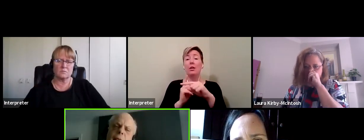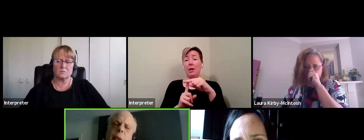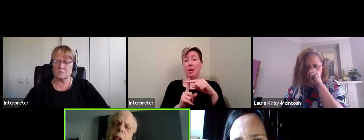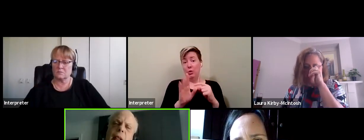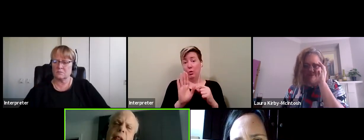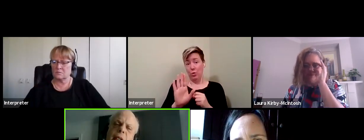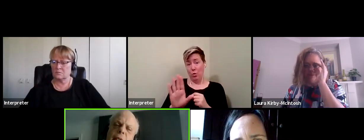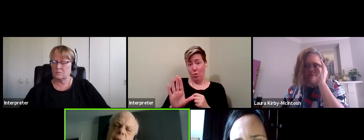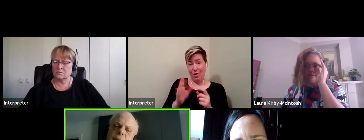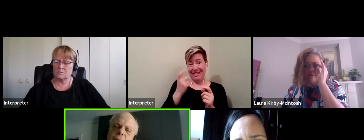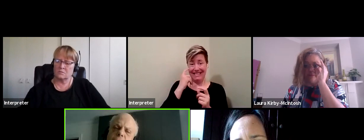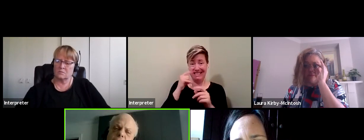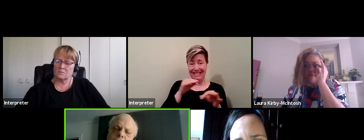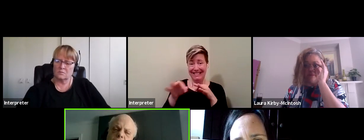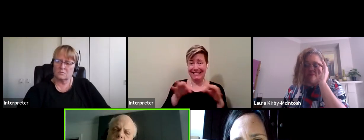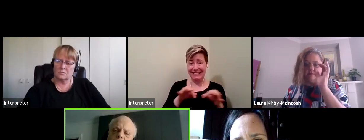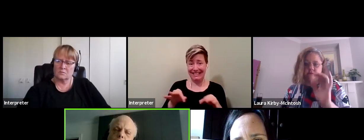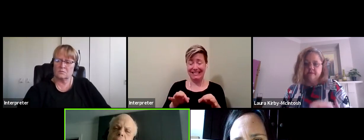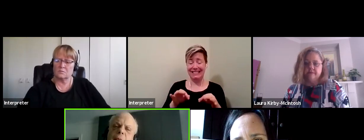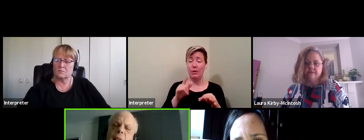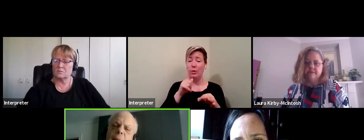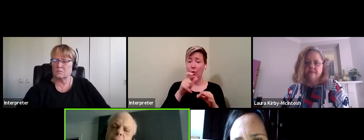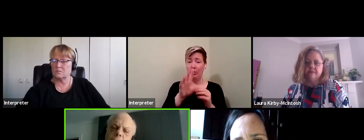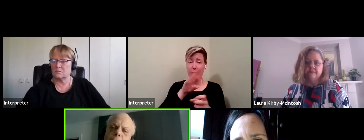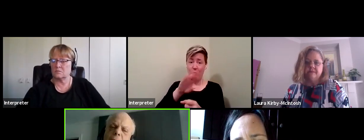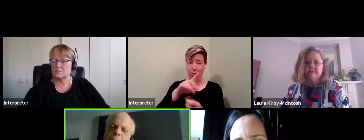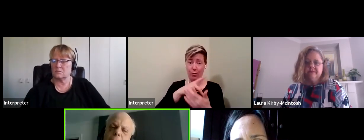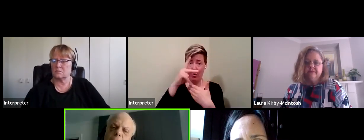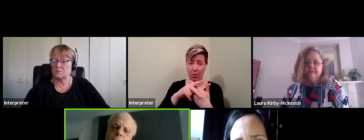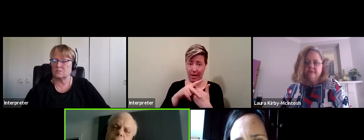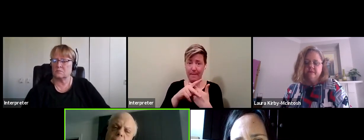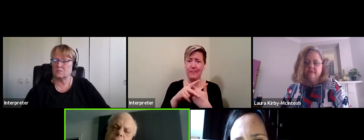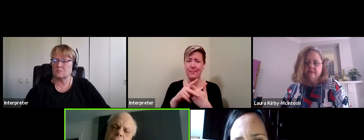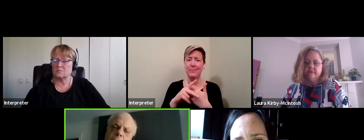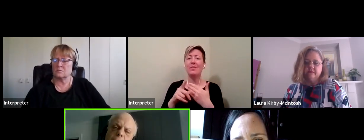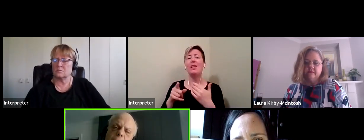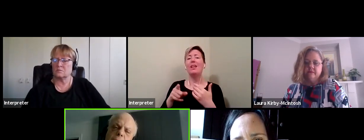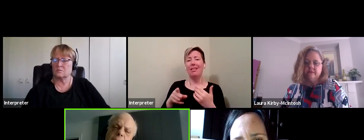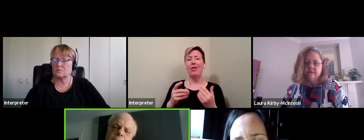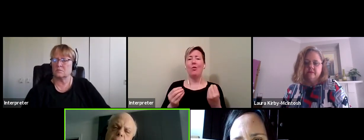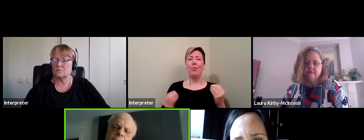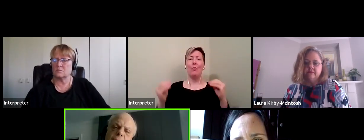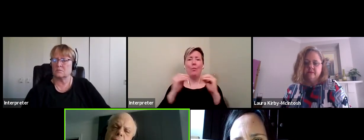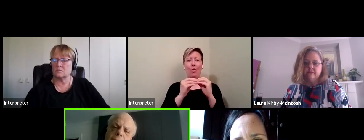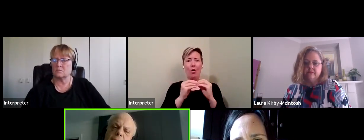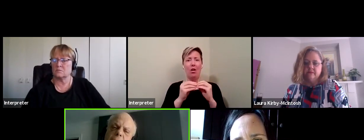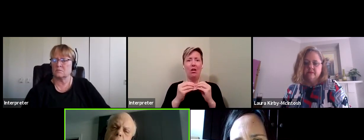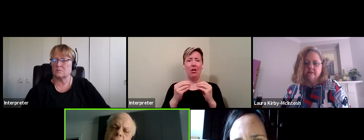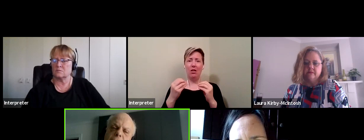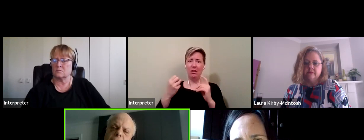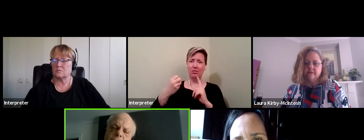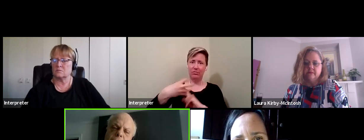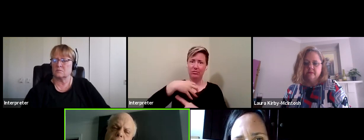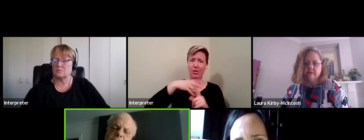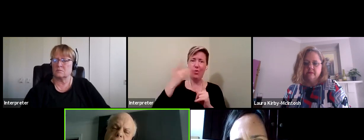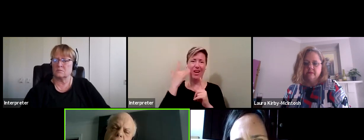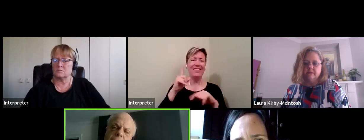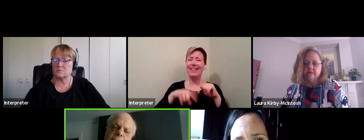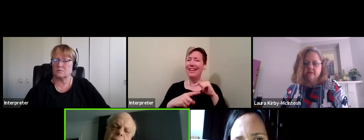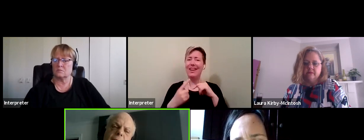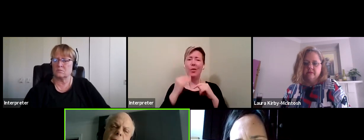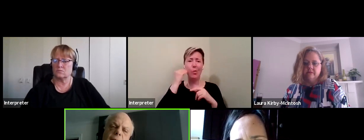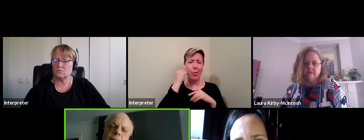your organization serves, they are then made more exposed to getting the disease because the